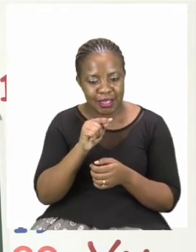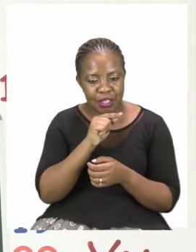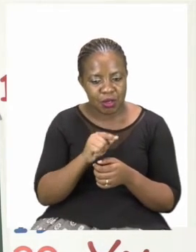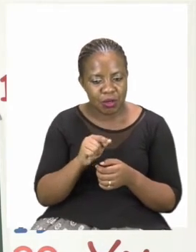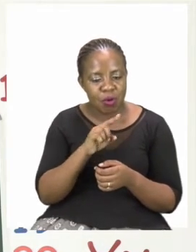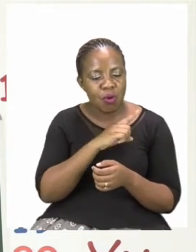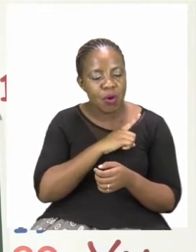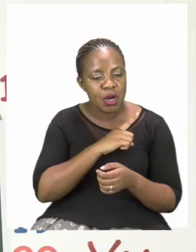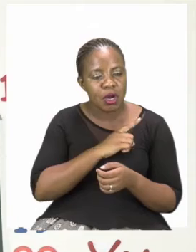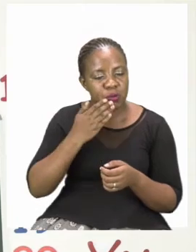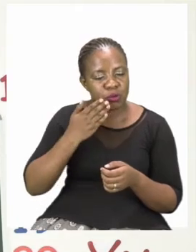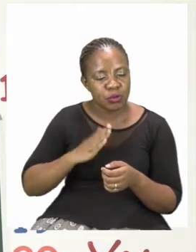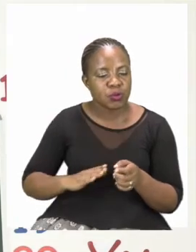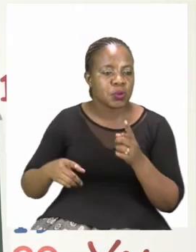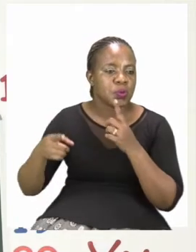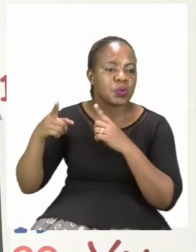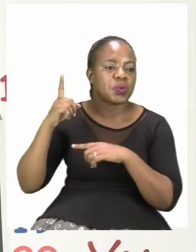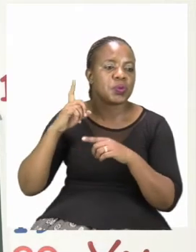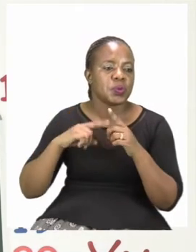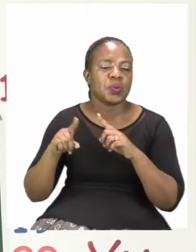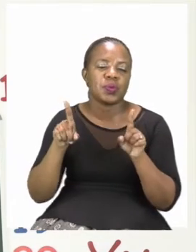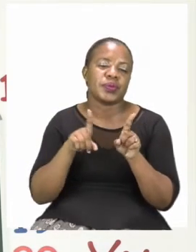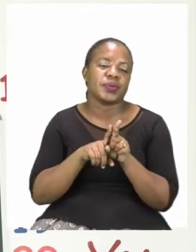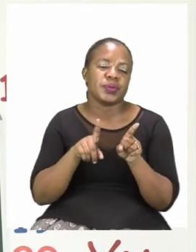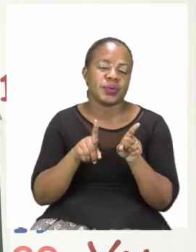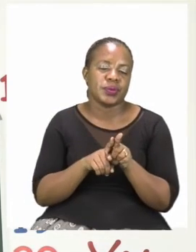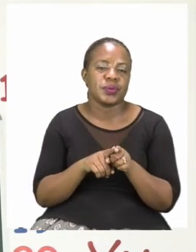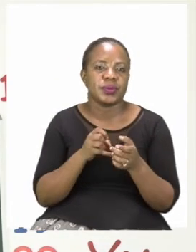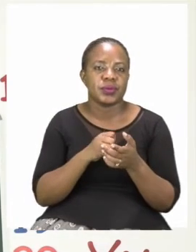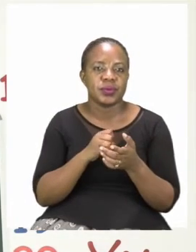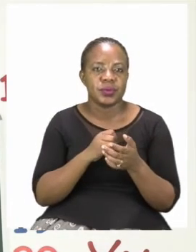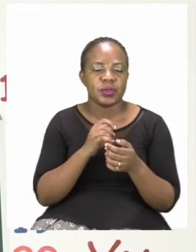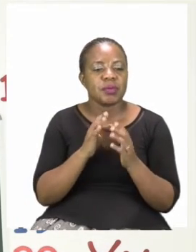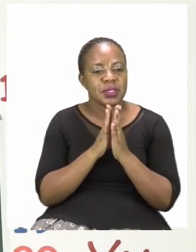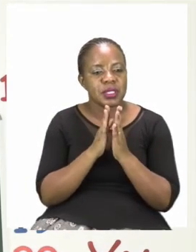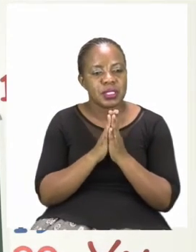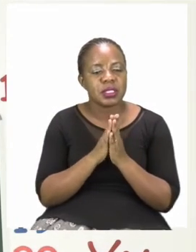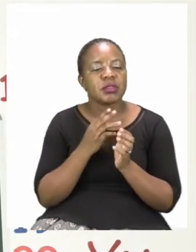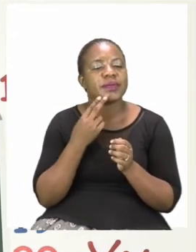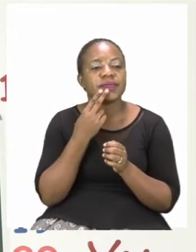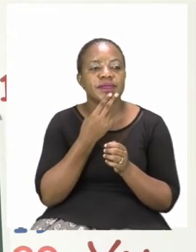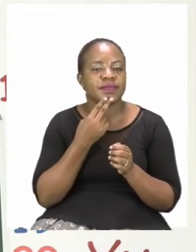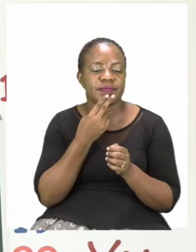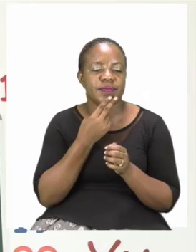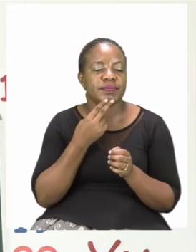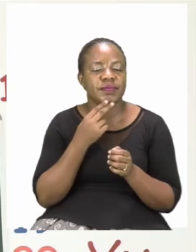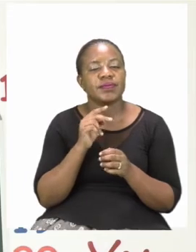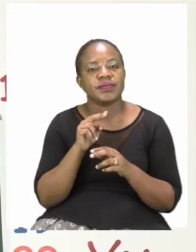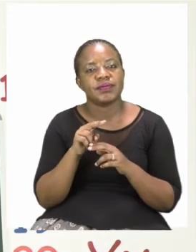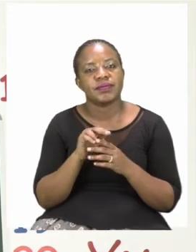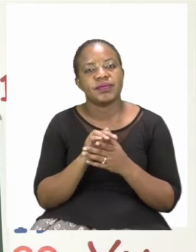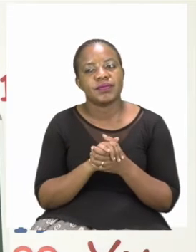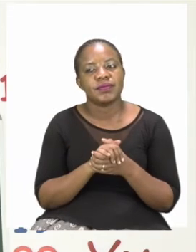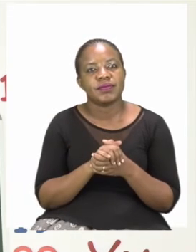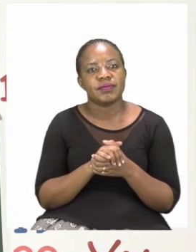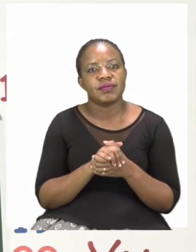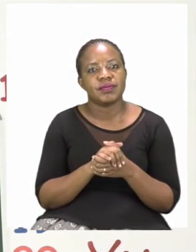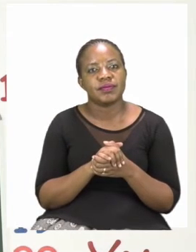the pictures so that you don't get lost. Are you ready? Well done.